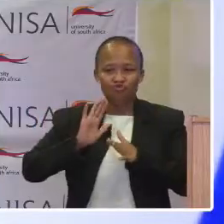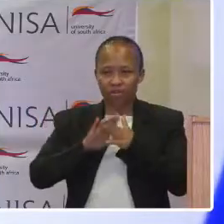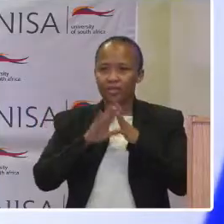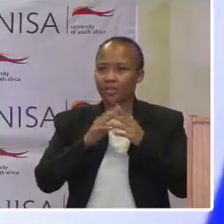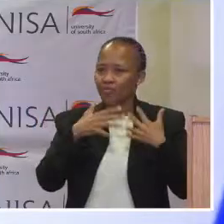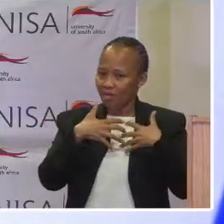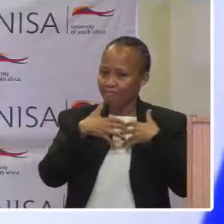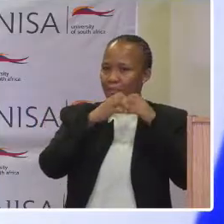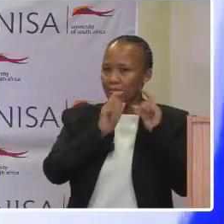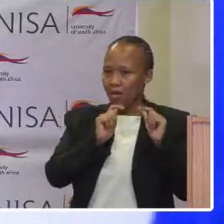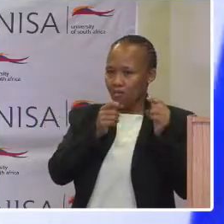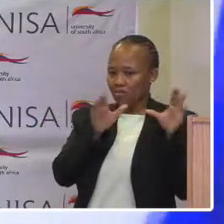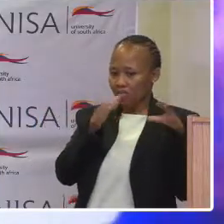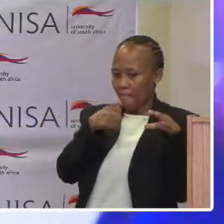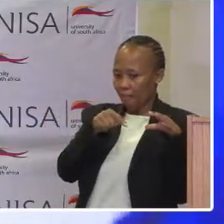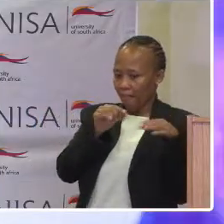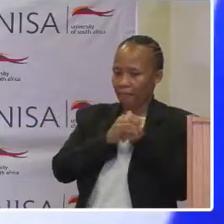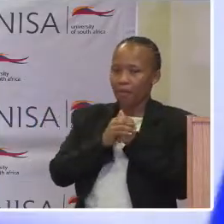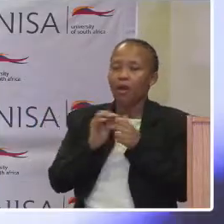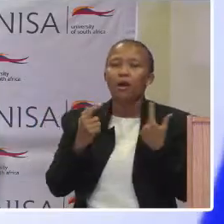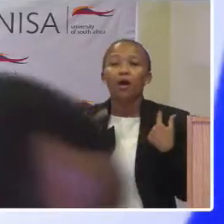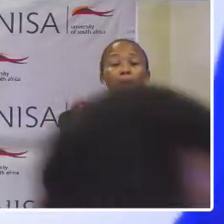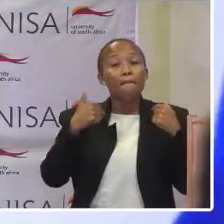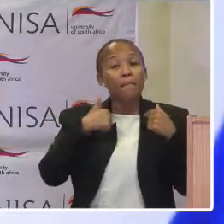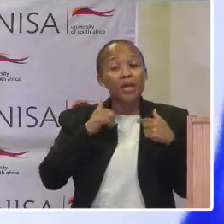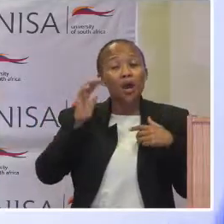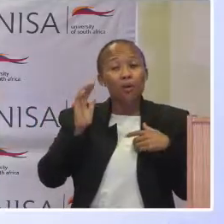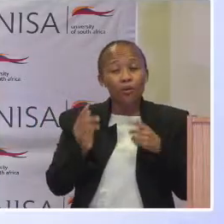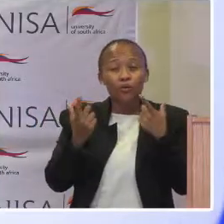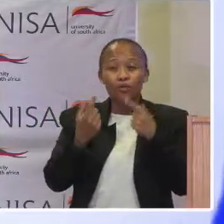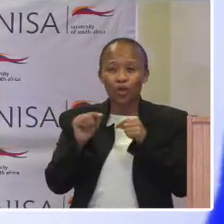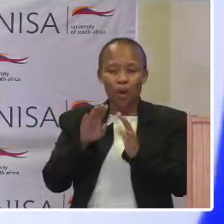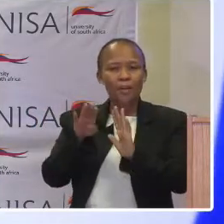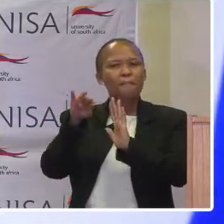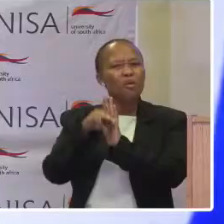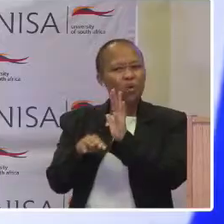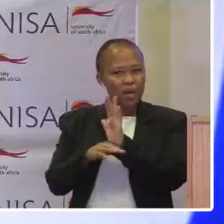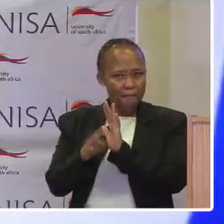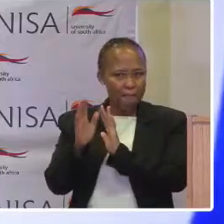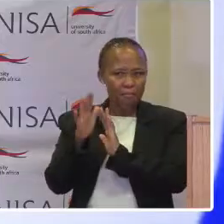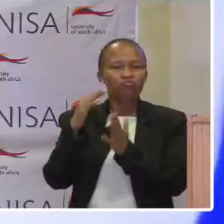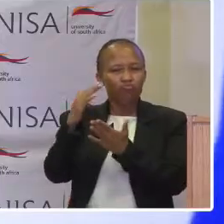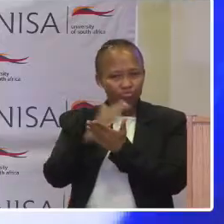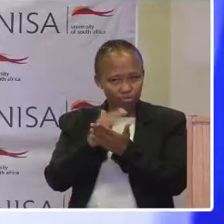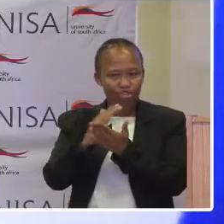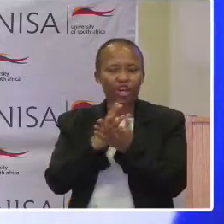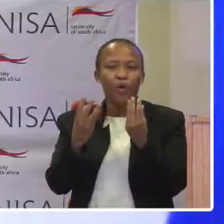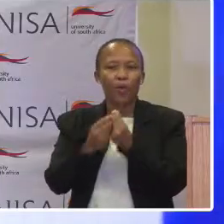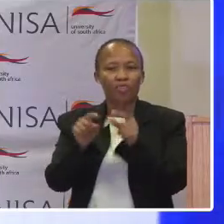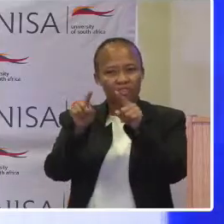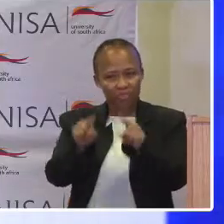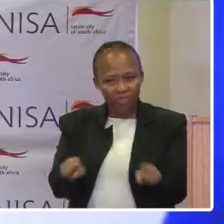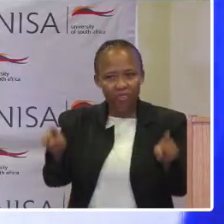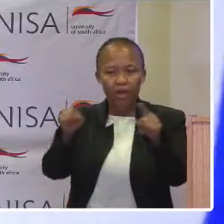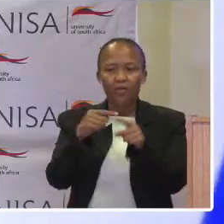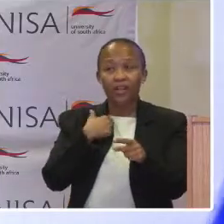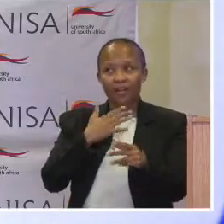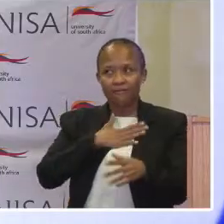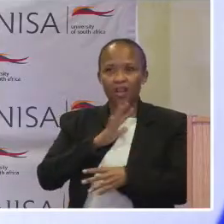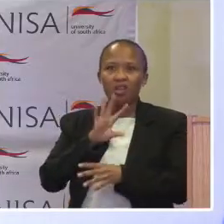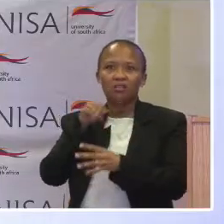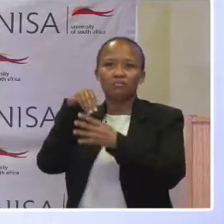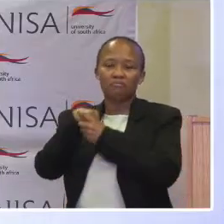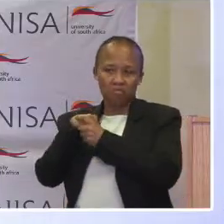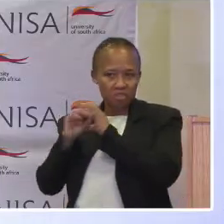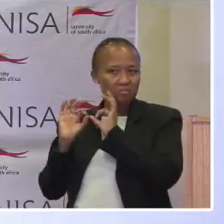And I will just share with you maybe 4 of the programs that I believe fit into this Aerotropolis conversation